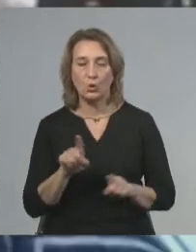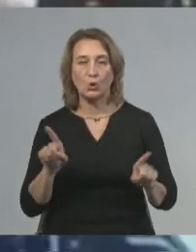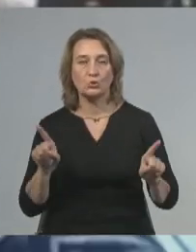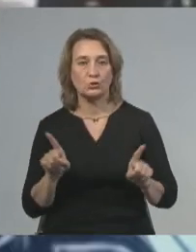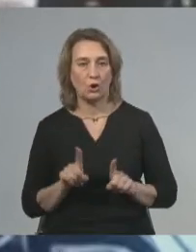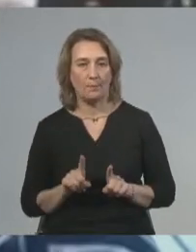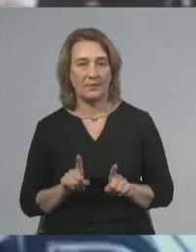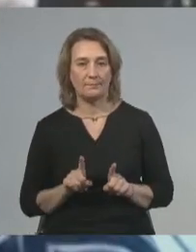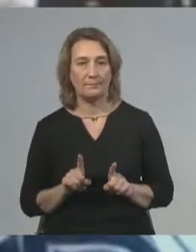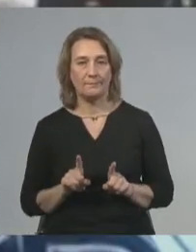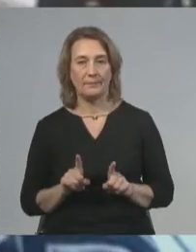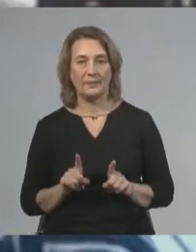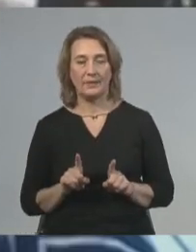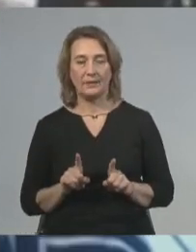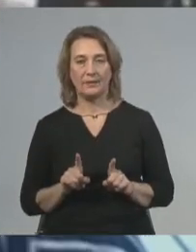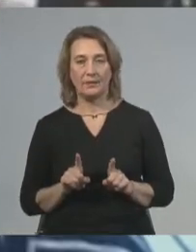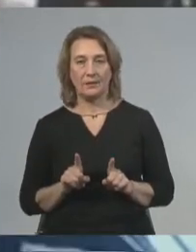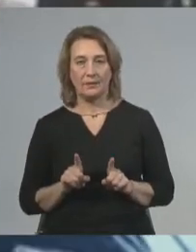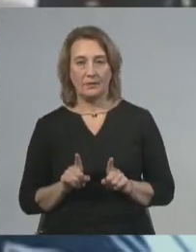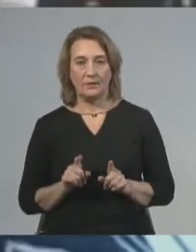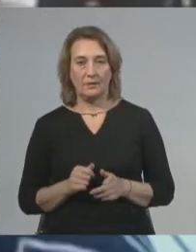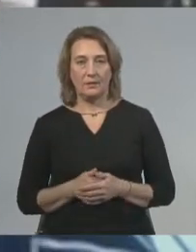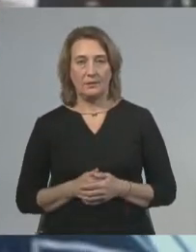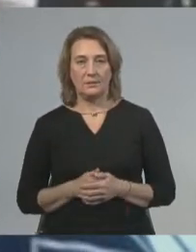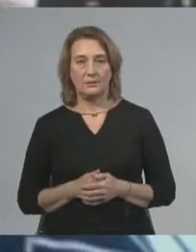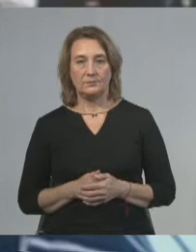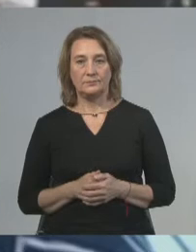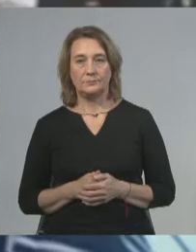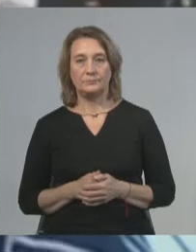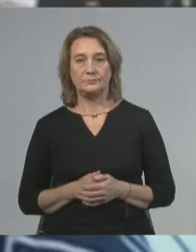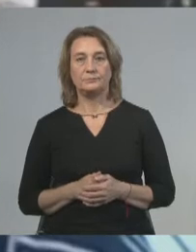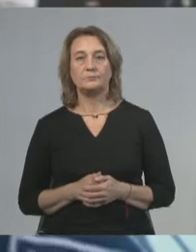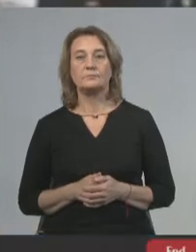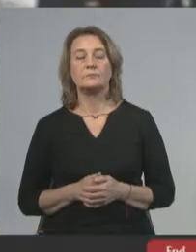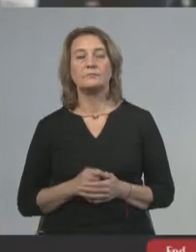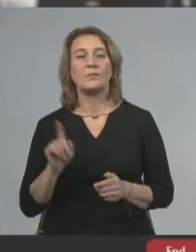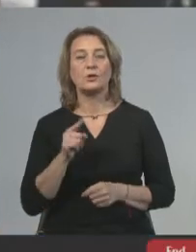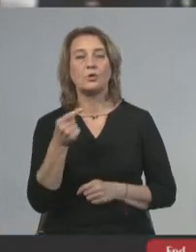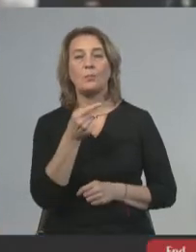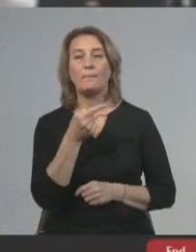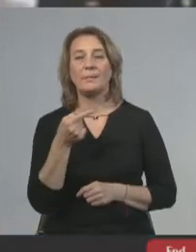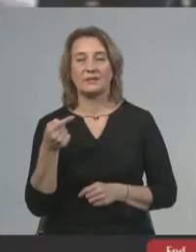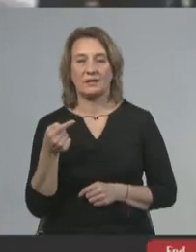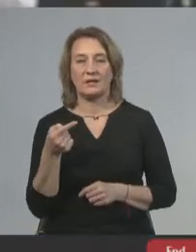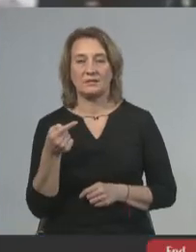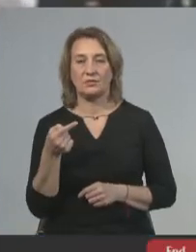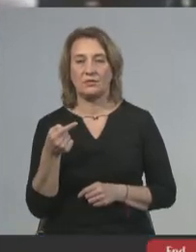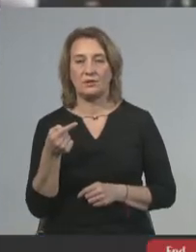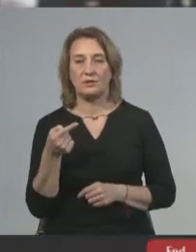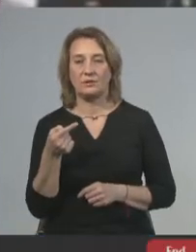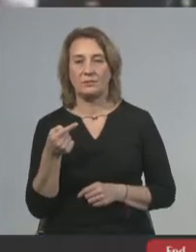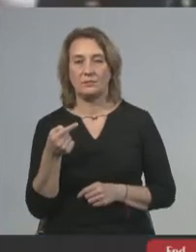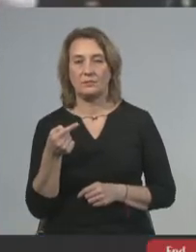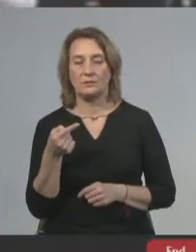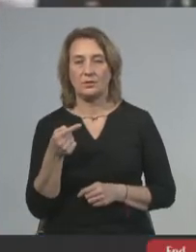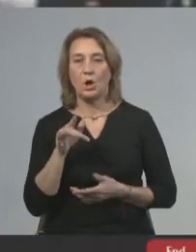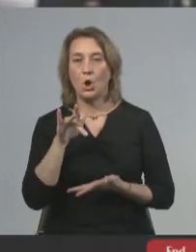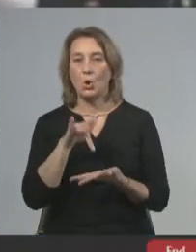pose to a man when we talk about what their role in the society